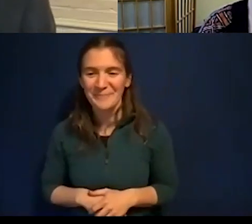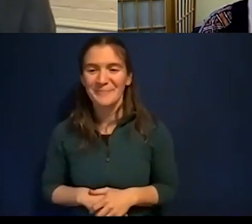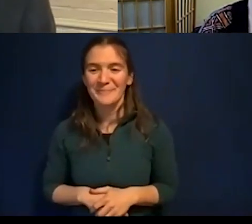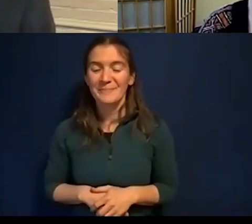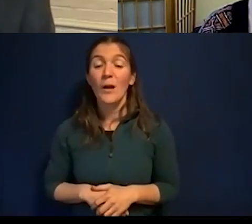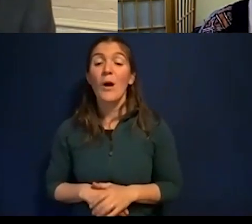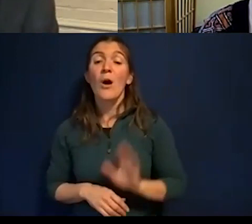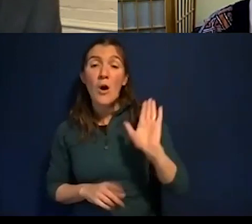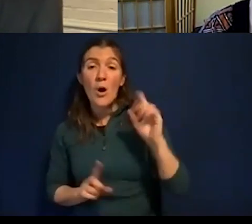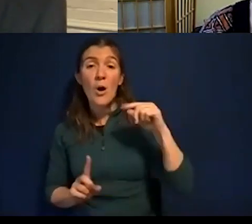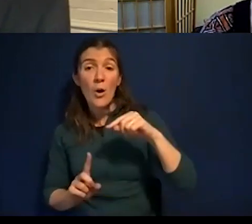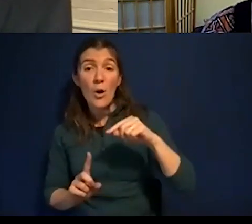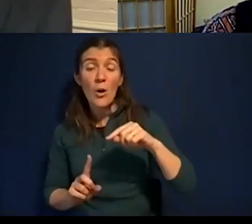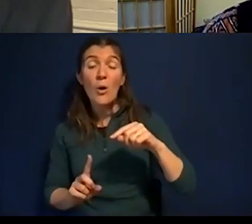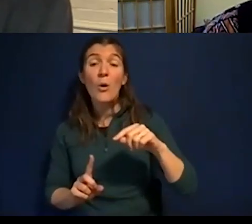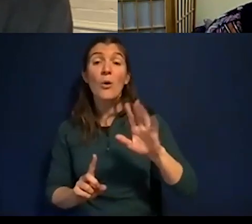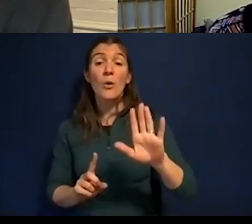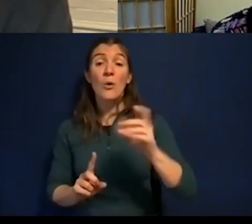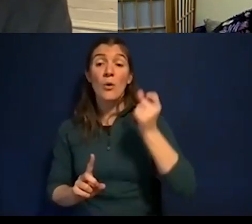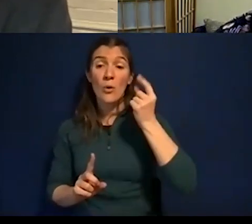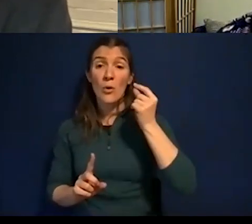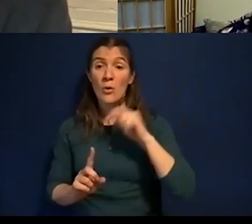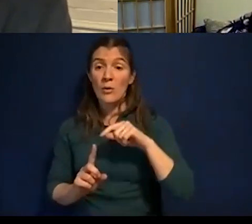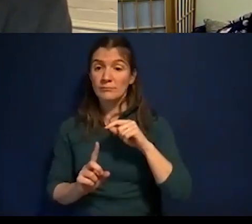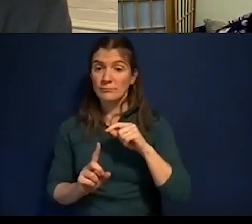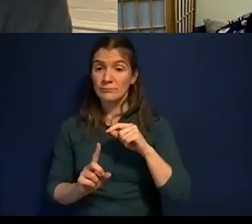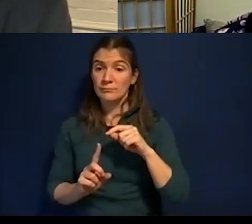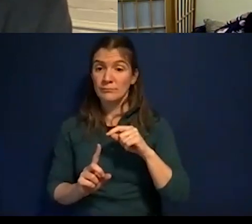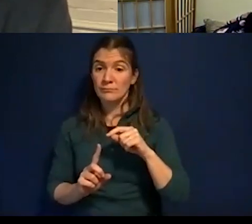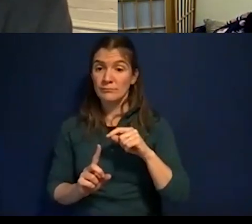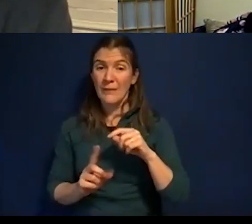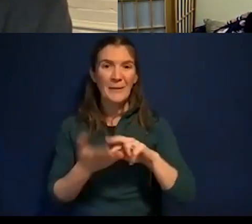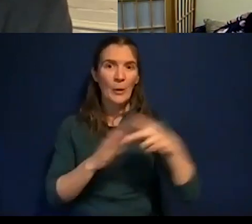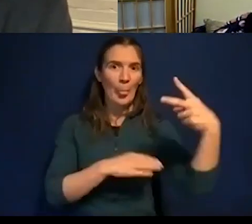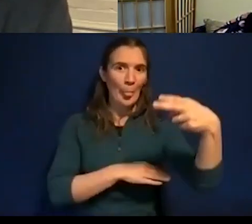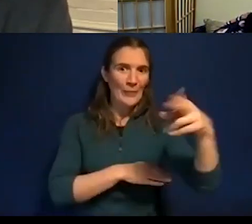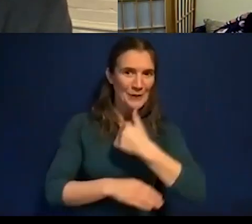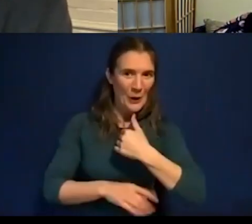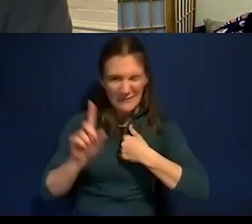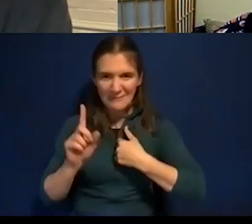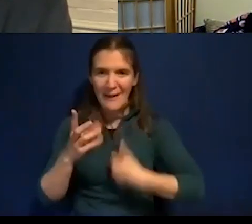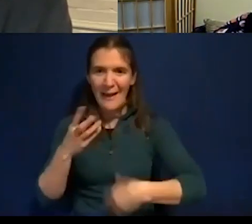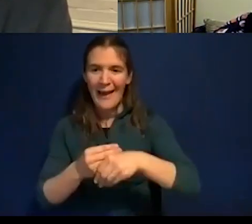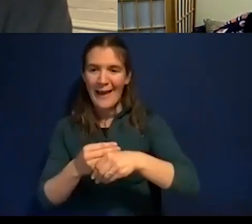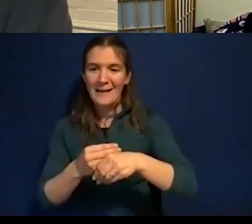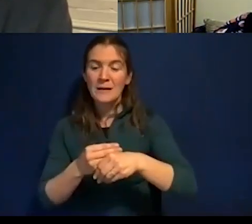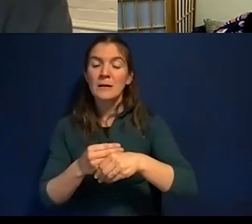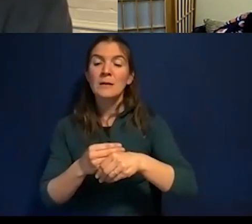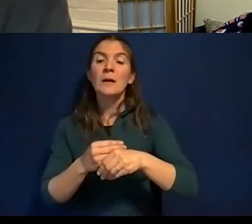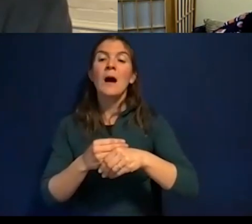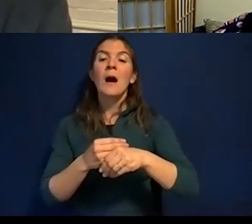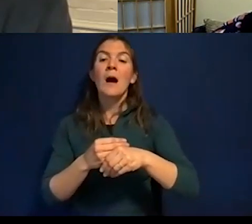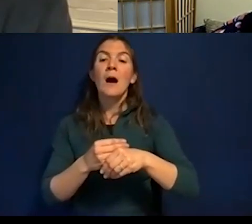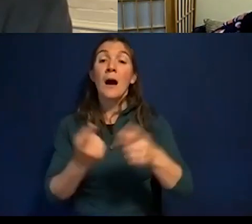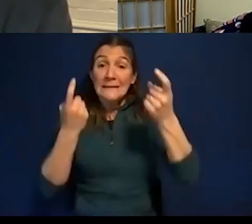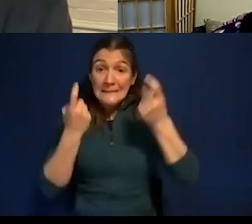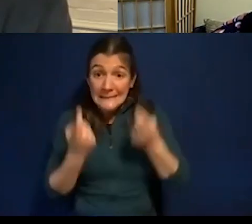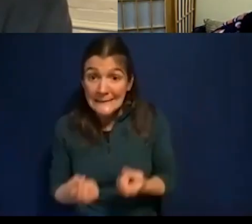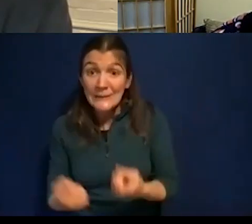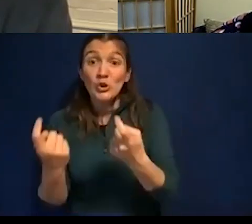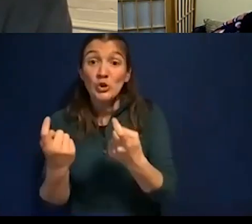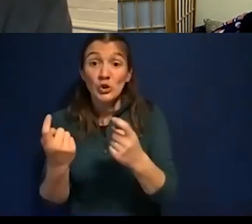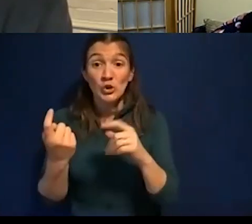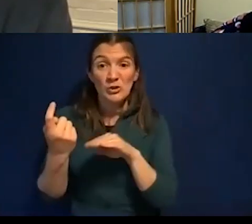And to that one point, not to cut you off, Ian, the bottom of the skier will